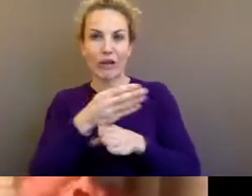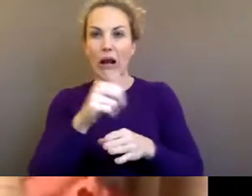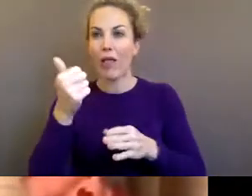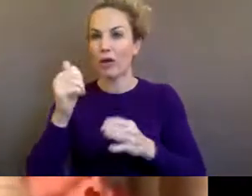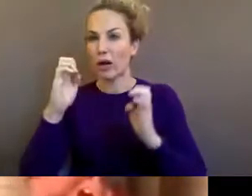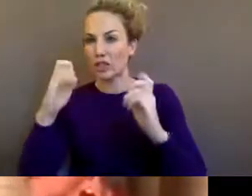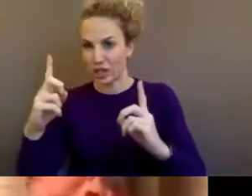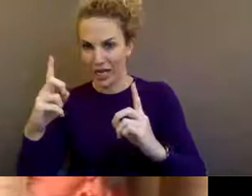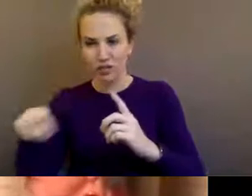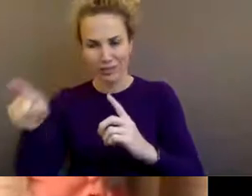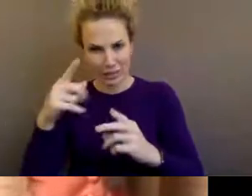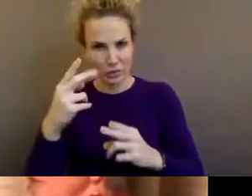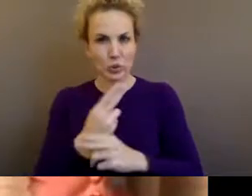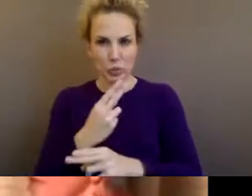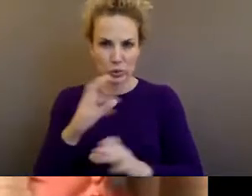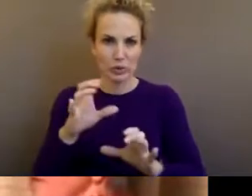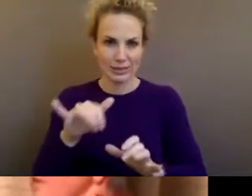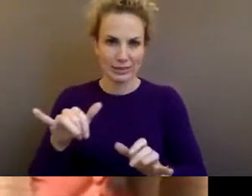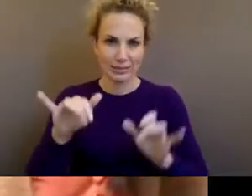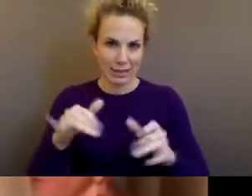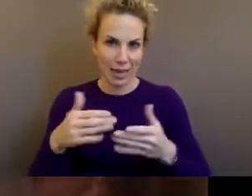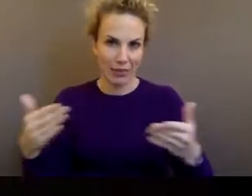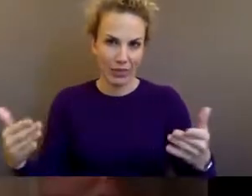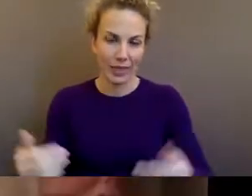educational fields, could do the same thing. Yeah, definitely.